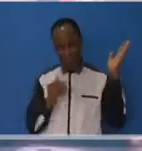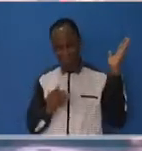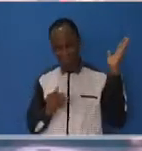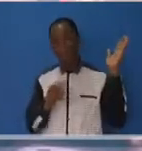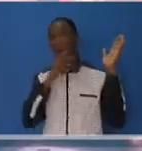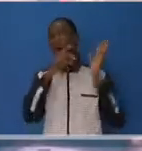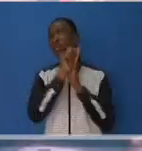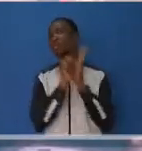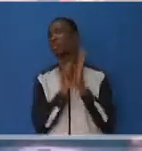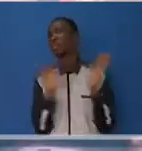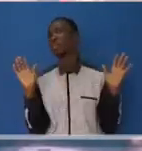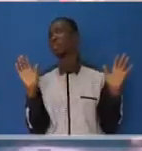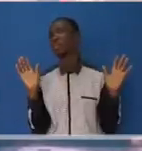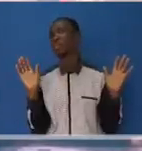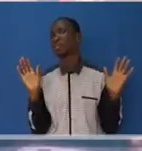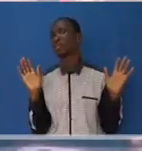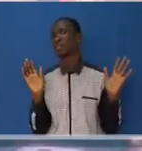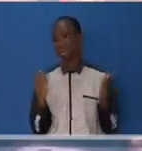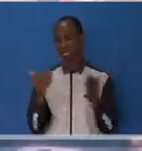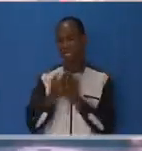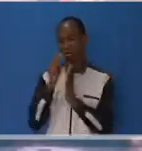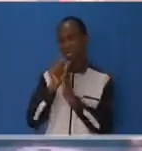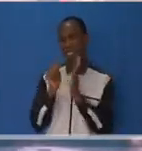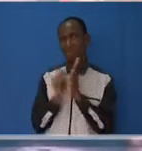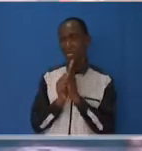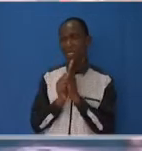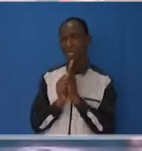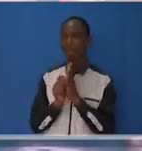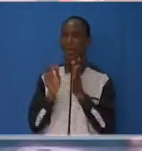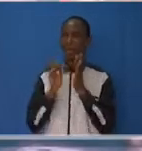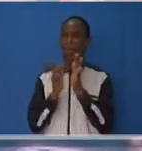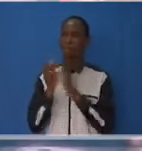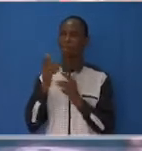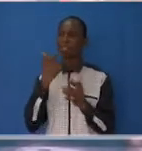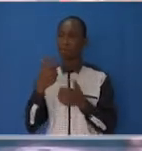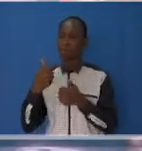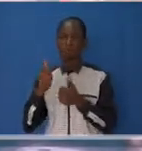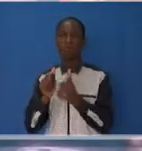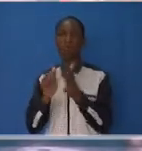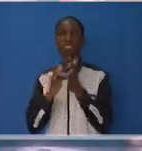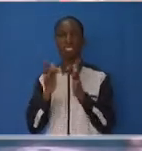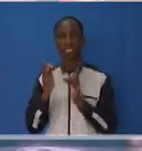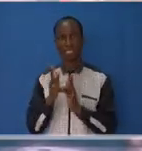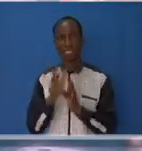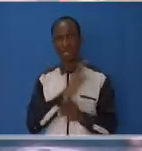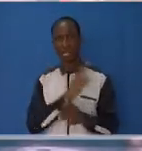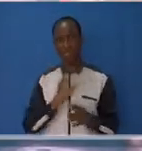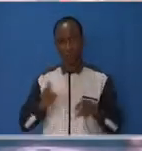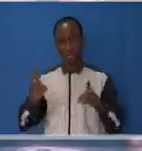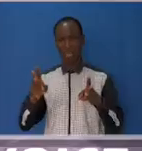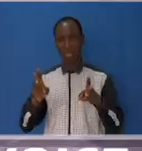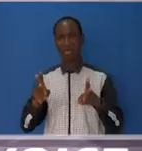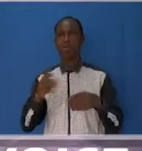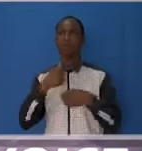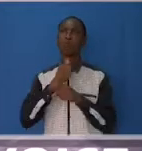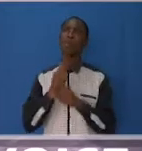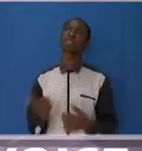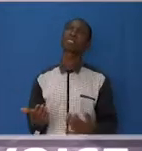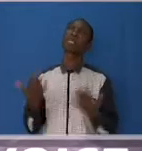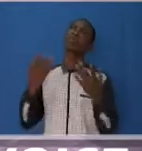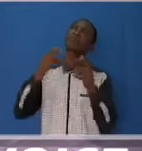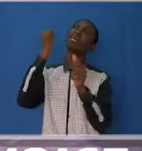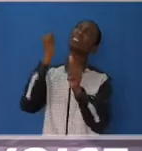de o si enti yemfa yesu kristo so emmo onyankopon ayeye afode da